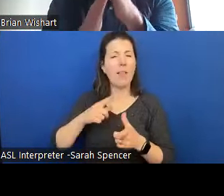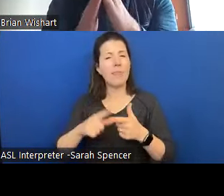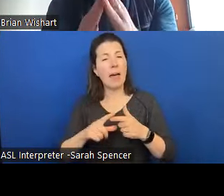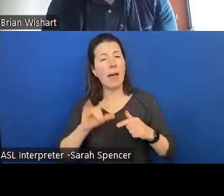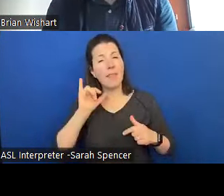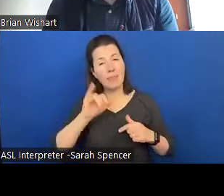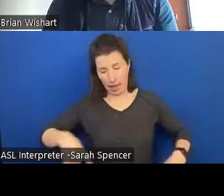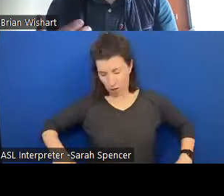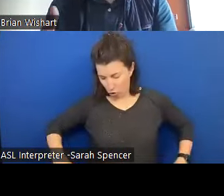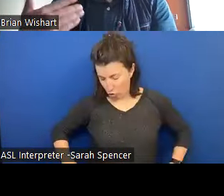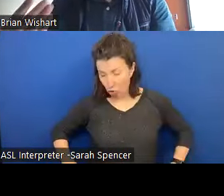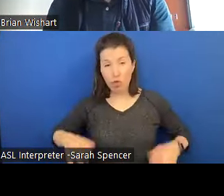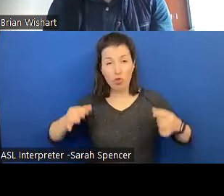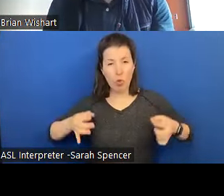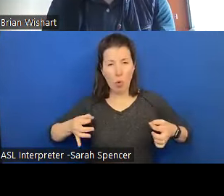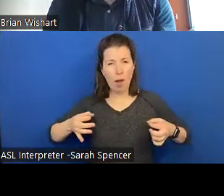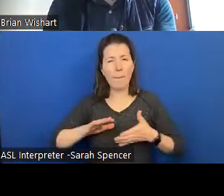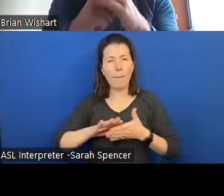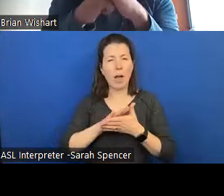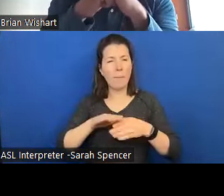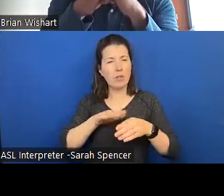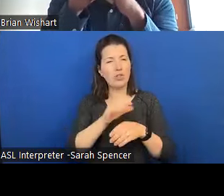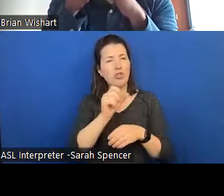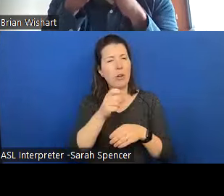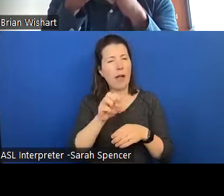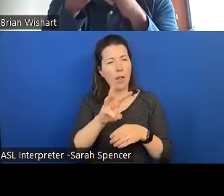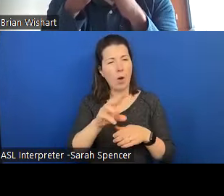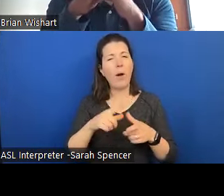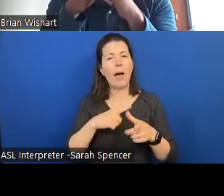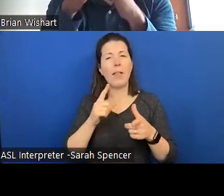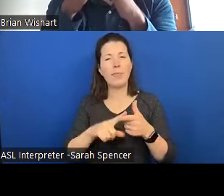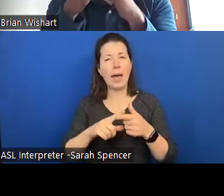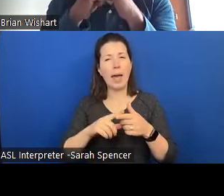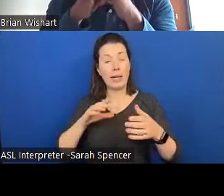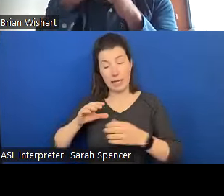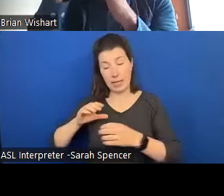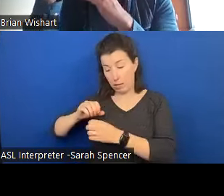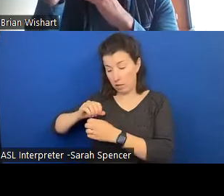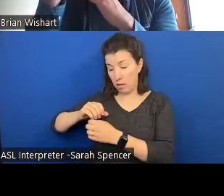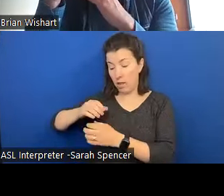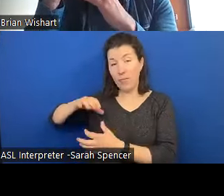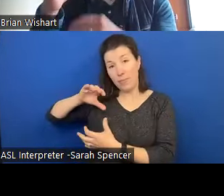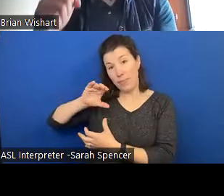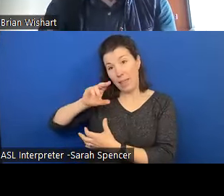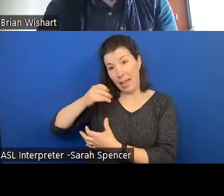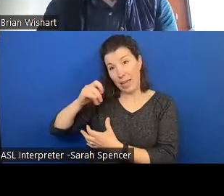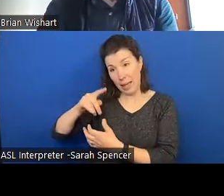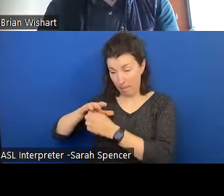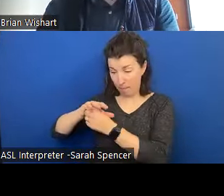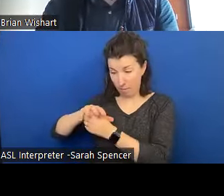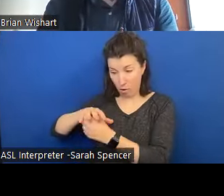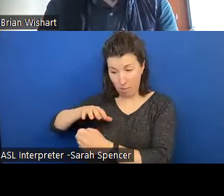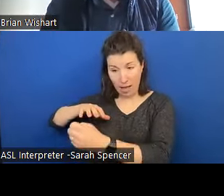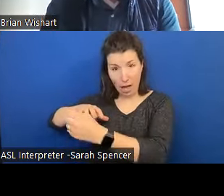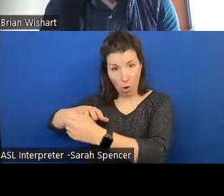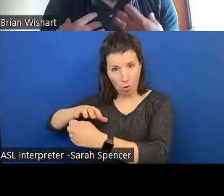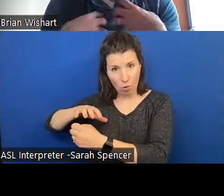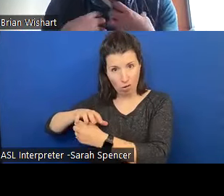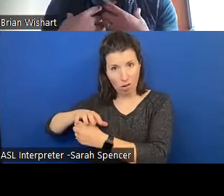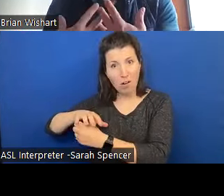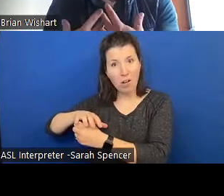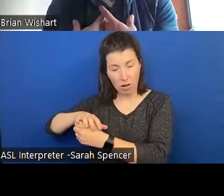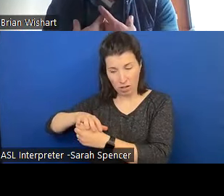and we can have risk of what we would call subluxation, where it's partially coming out, or full dislocation. And so what